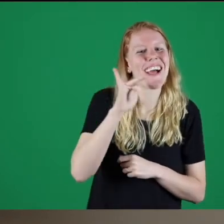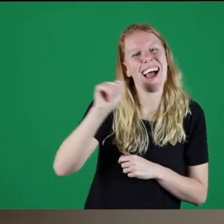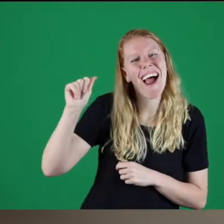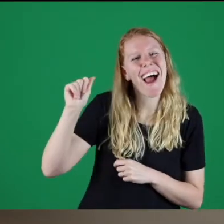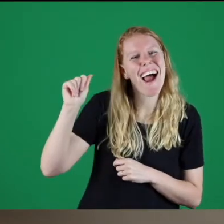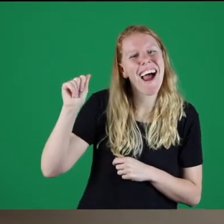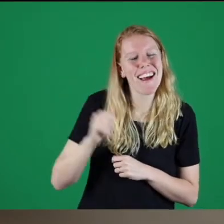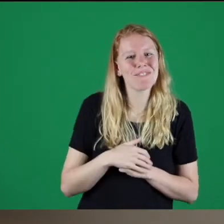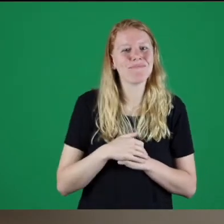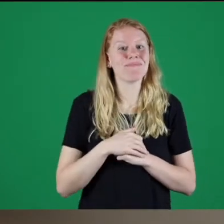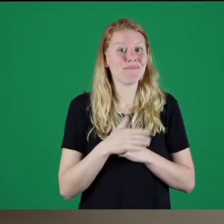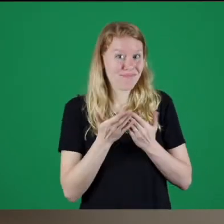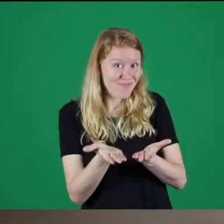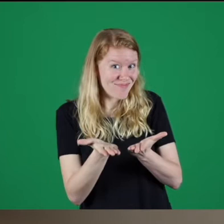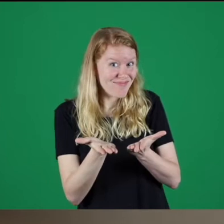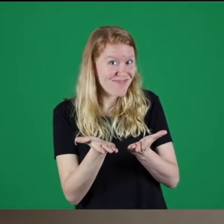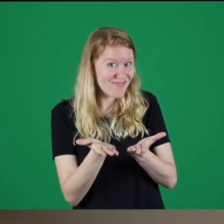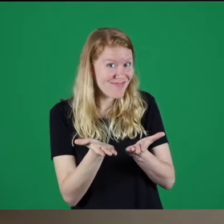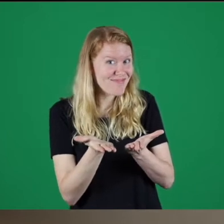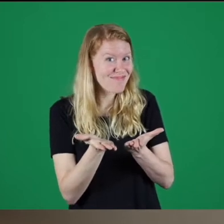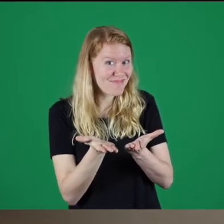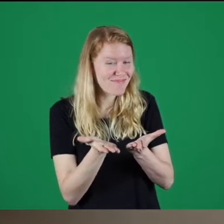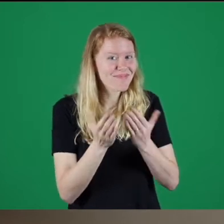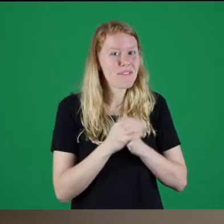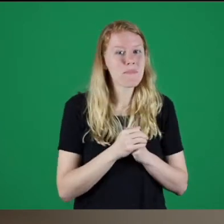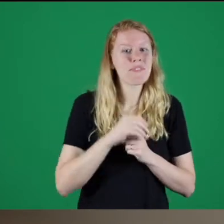Yeah, jalia.